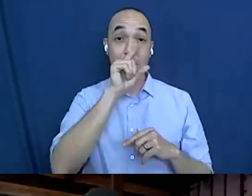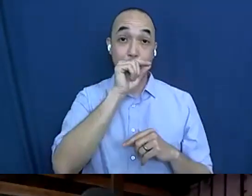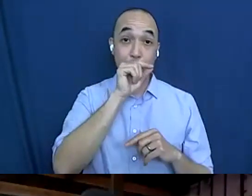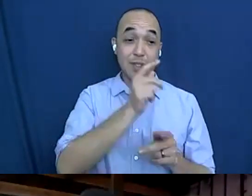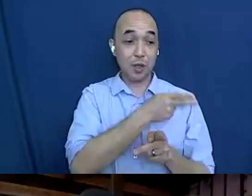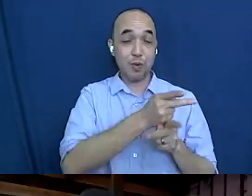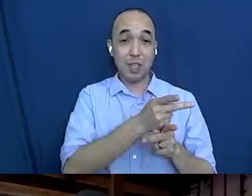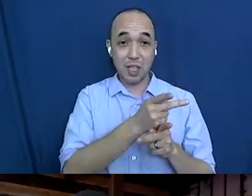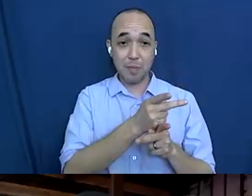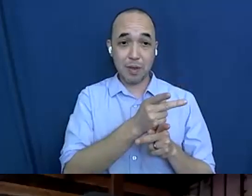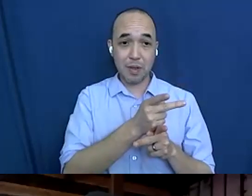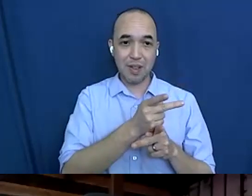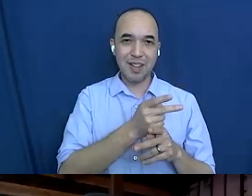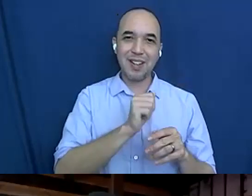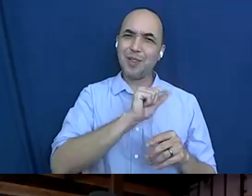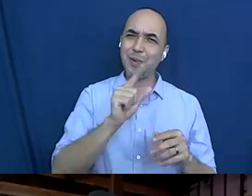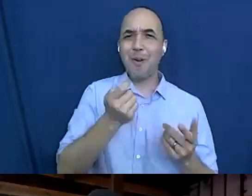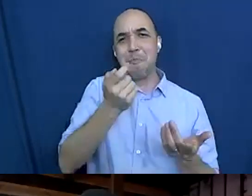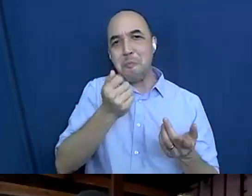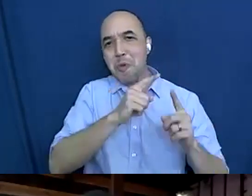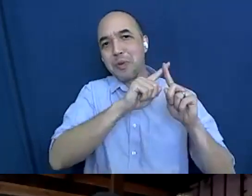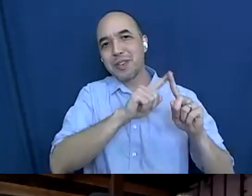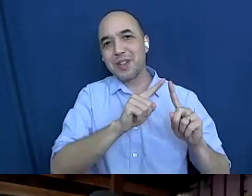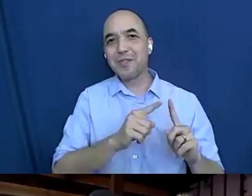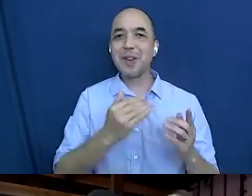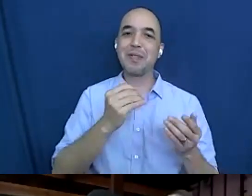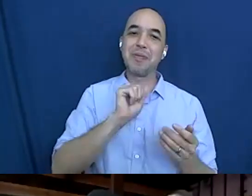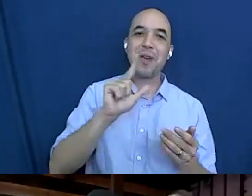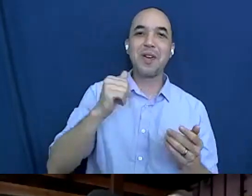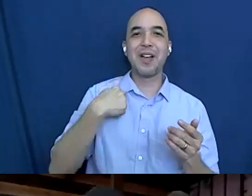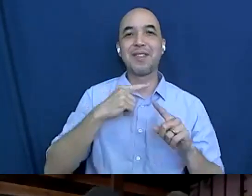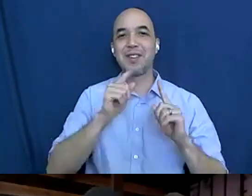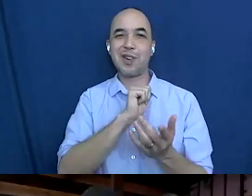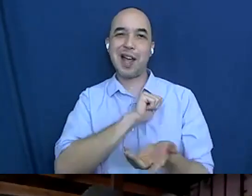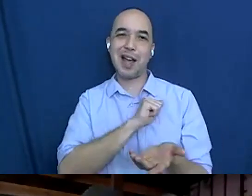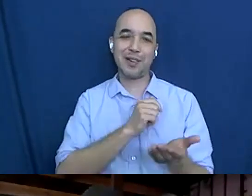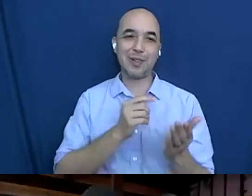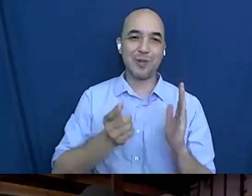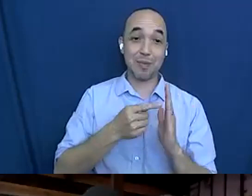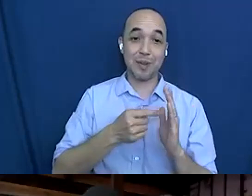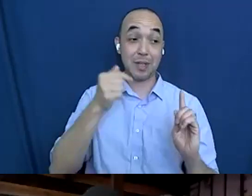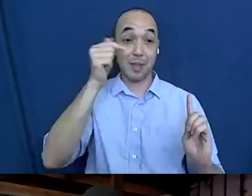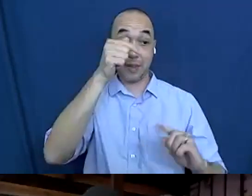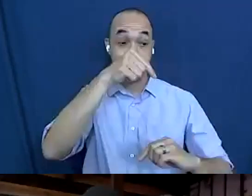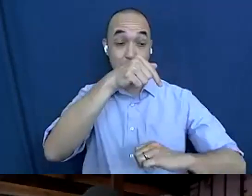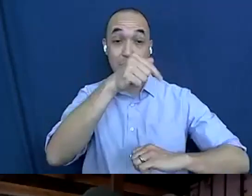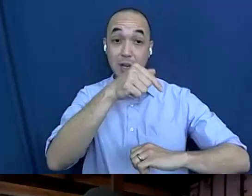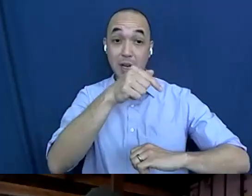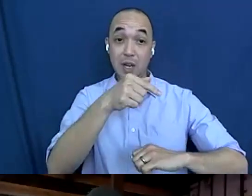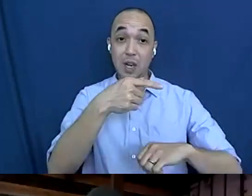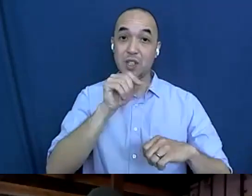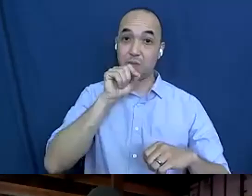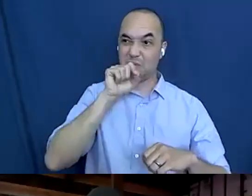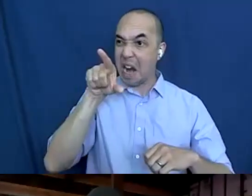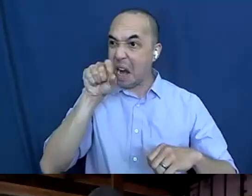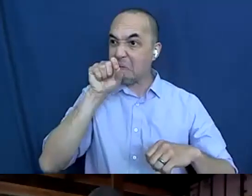are all a little different. They all have their little attitudes on certain days. Like her, she was screaming at Chuck earlier